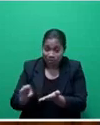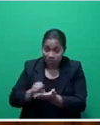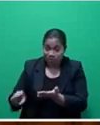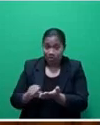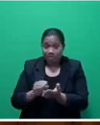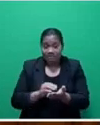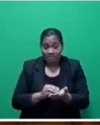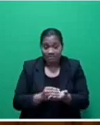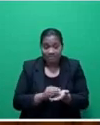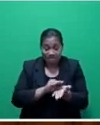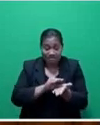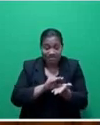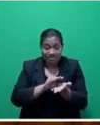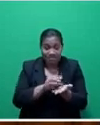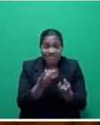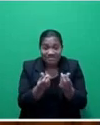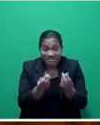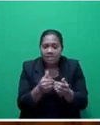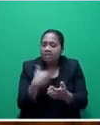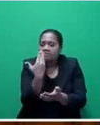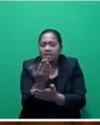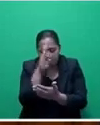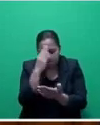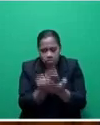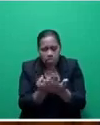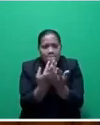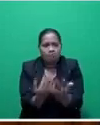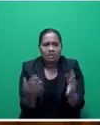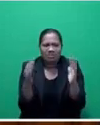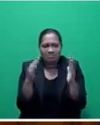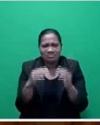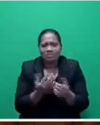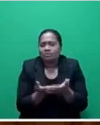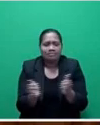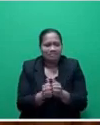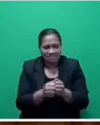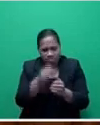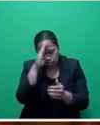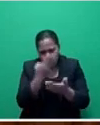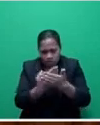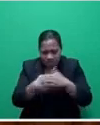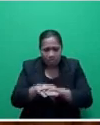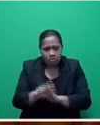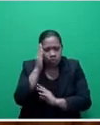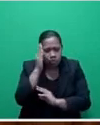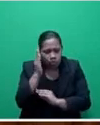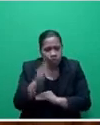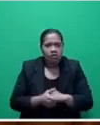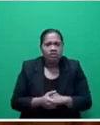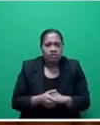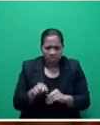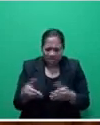grants depends on the number of student population, which is what has been introduced in those years